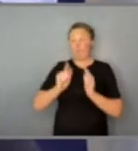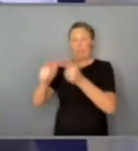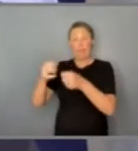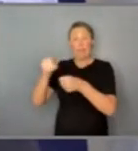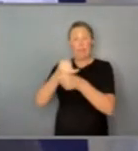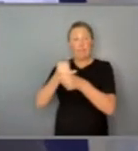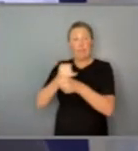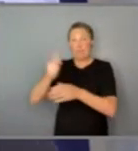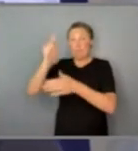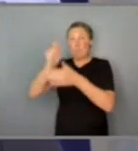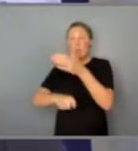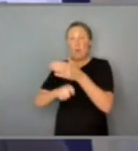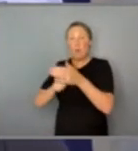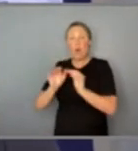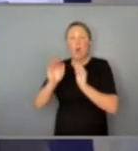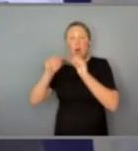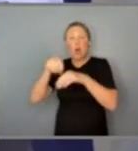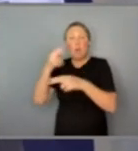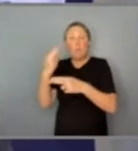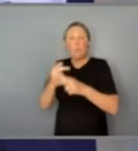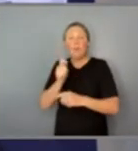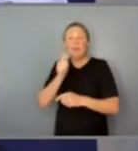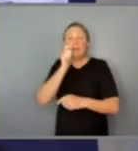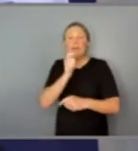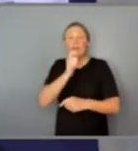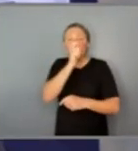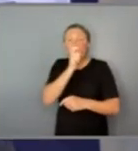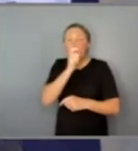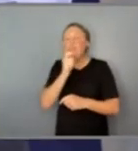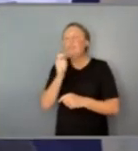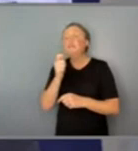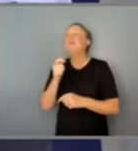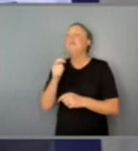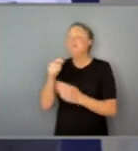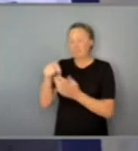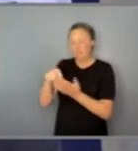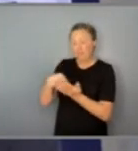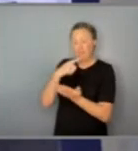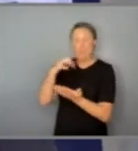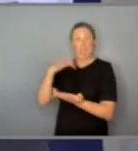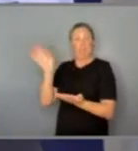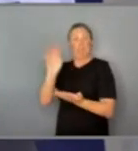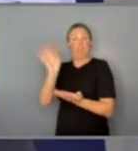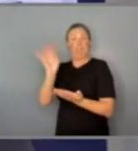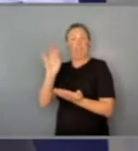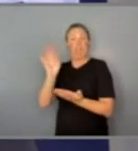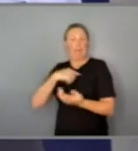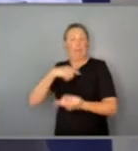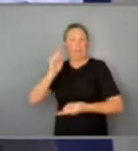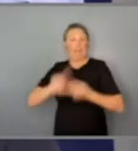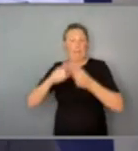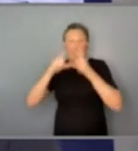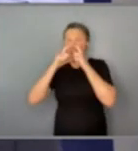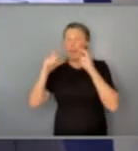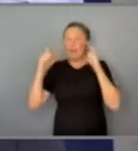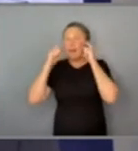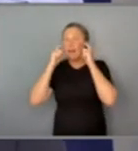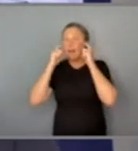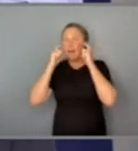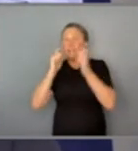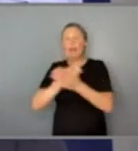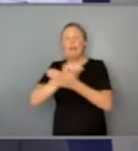wore a mask, and at a later time, because I had to travel somewhere else, I took a PCR test. So